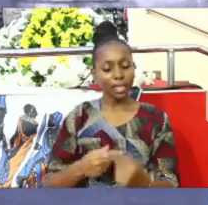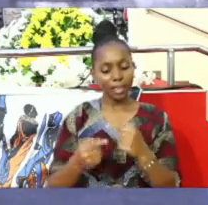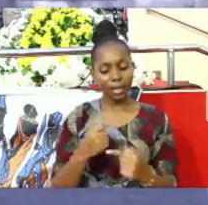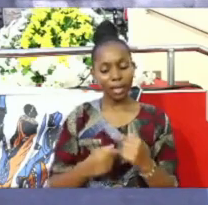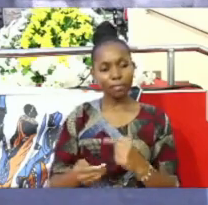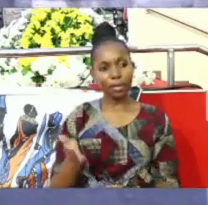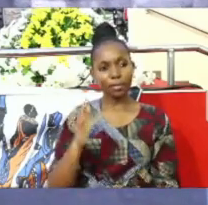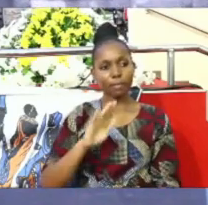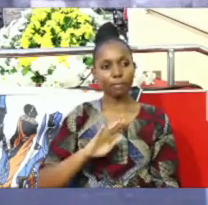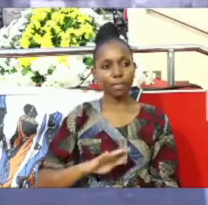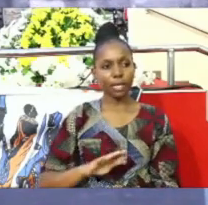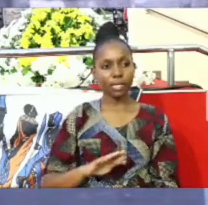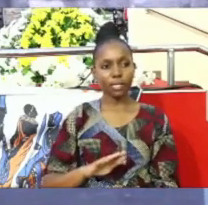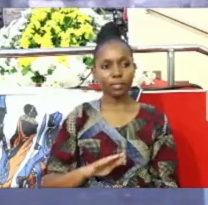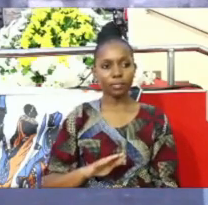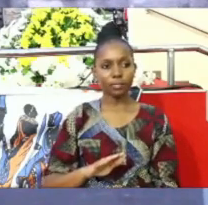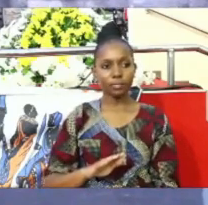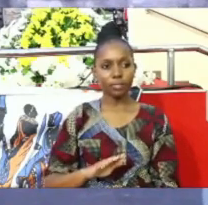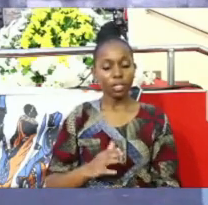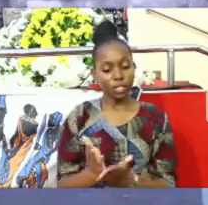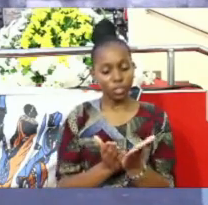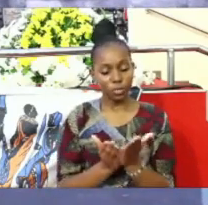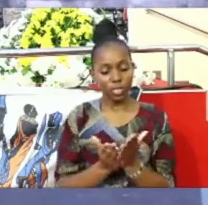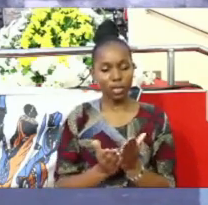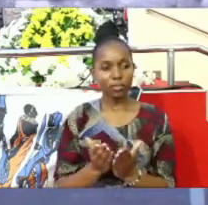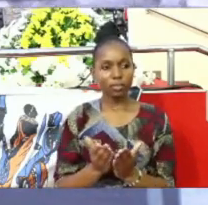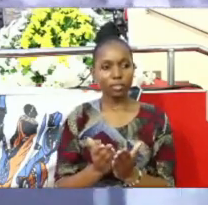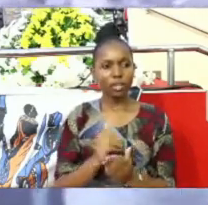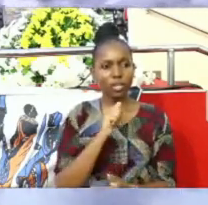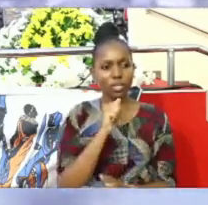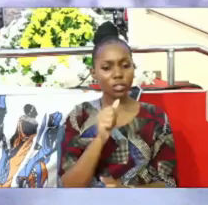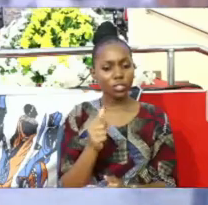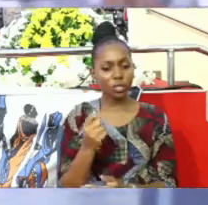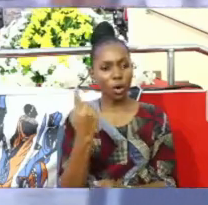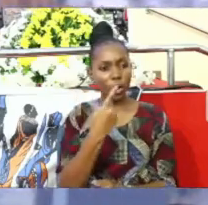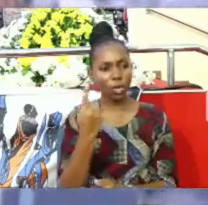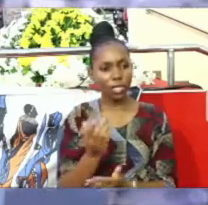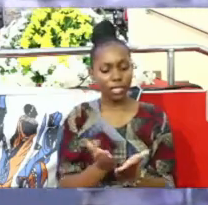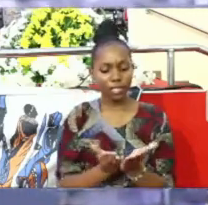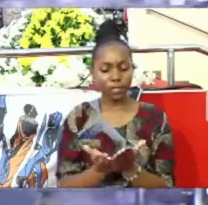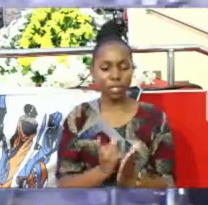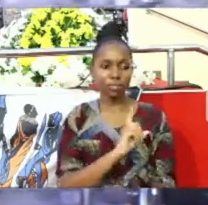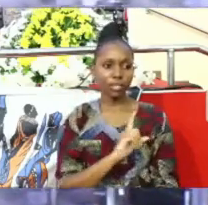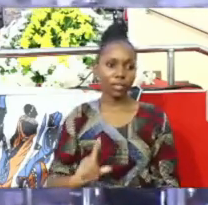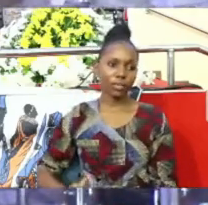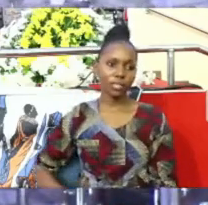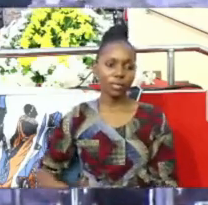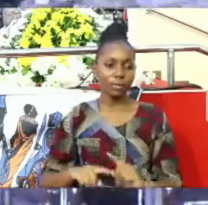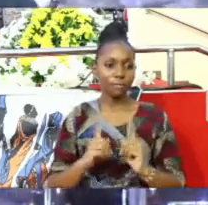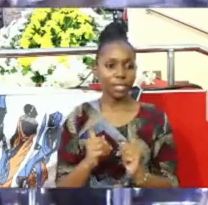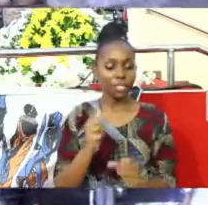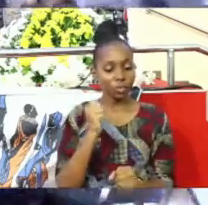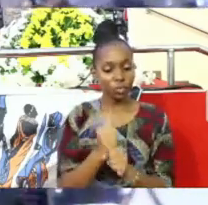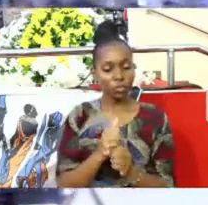Wanarudi. Not only coming back to our homes, but to serve the Lord. Warudi tu, lakini wanarudi kumtumikia Mungu. In the name of Jesus. Jina la Yesu. Every eye closed